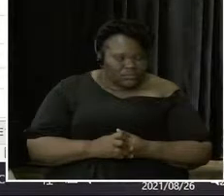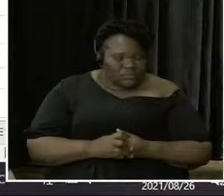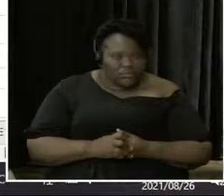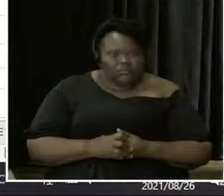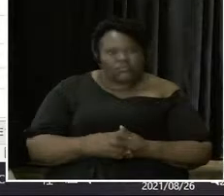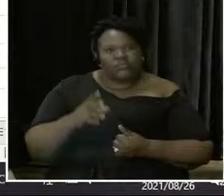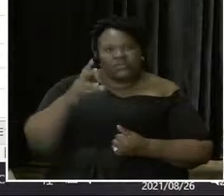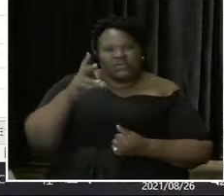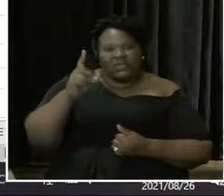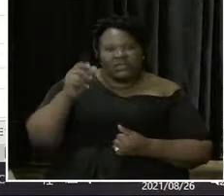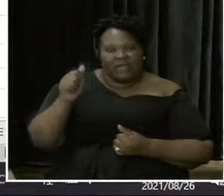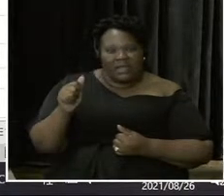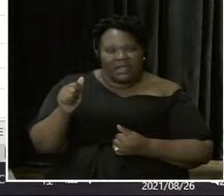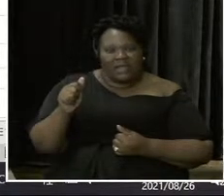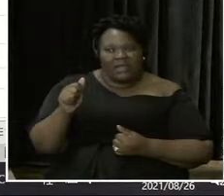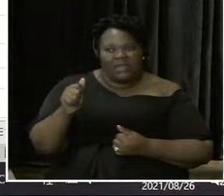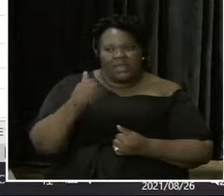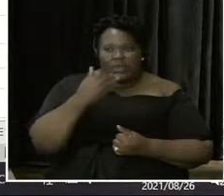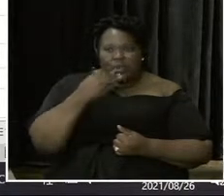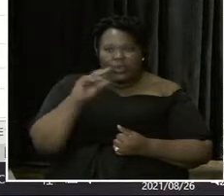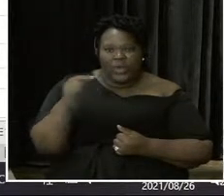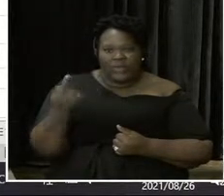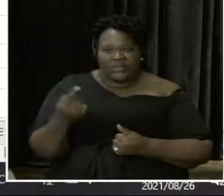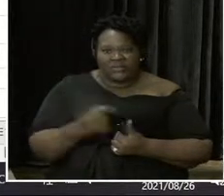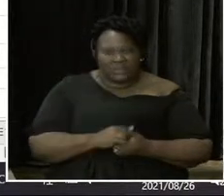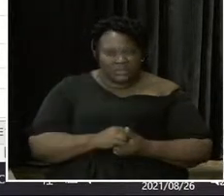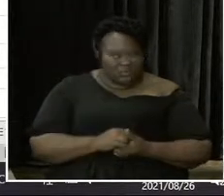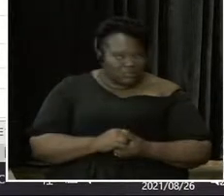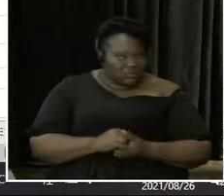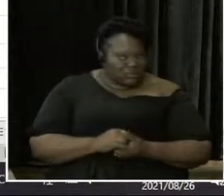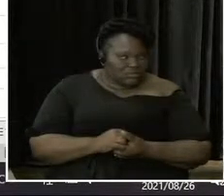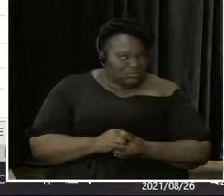The DA, who else is against?